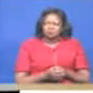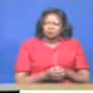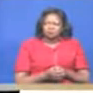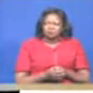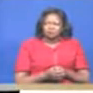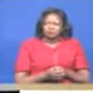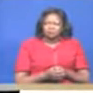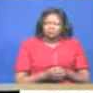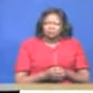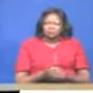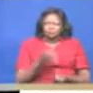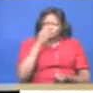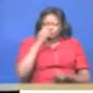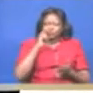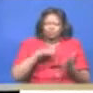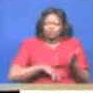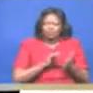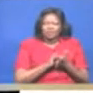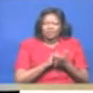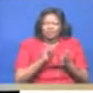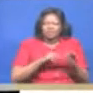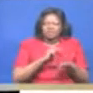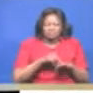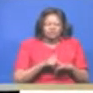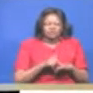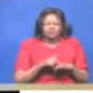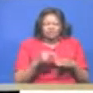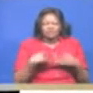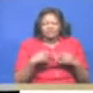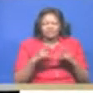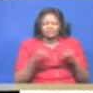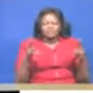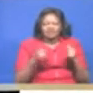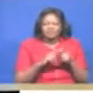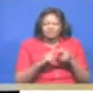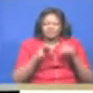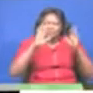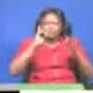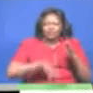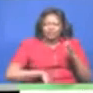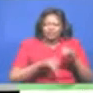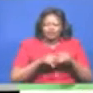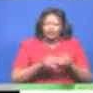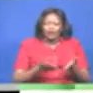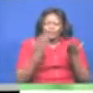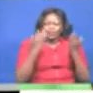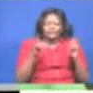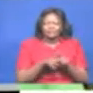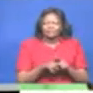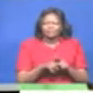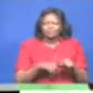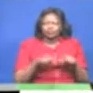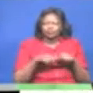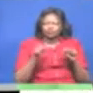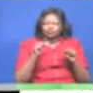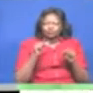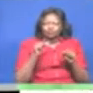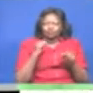Ruto amesema kwamba taifa hili limeshuhudia amani na hivyo basi ni muhimu kuzingatia hilo. We continue to